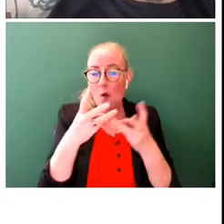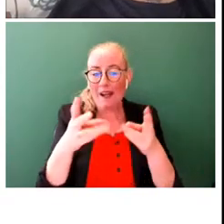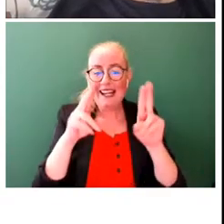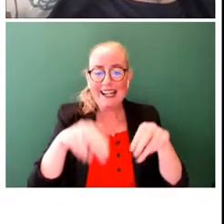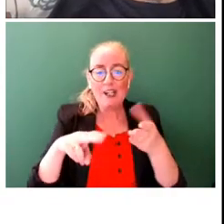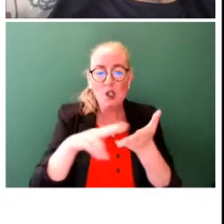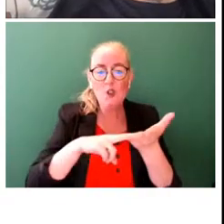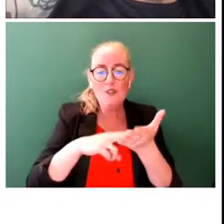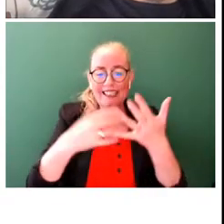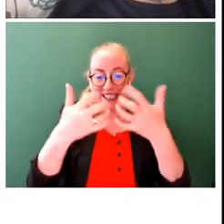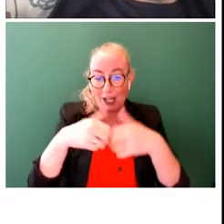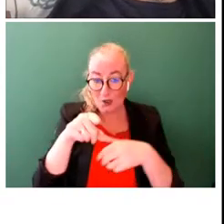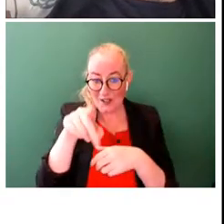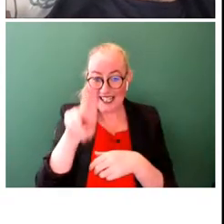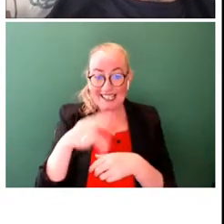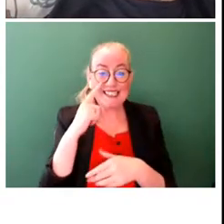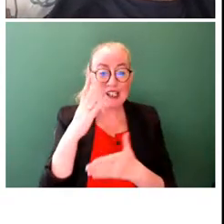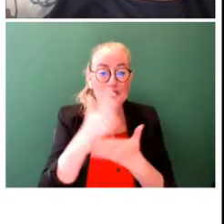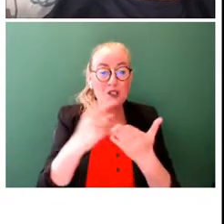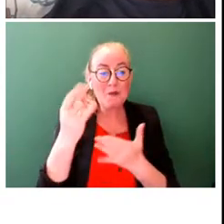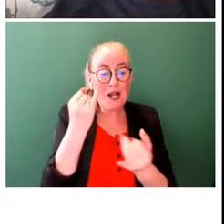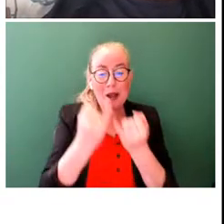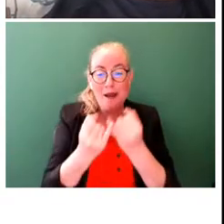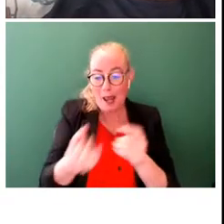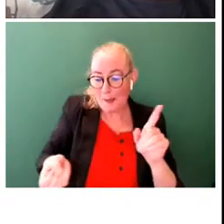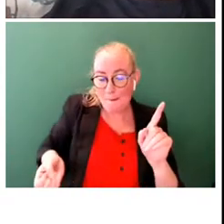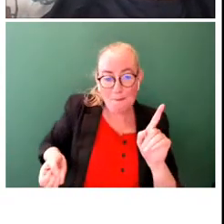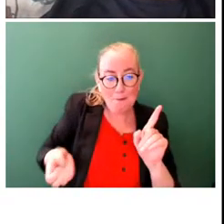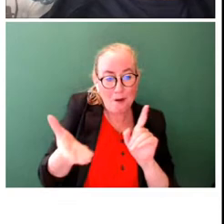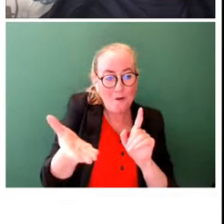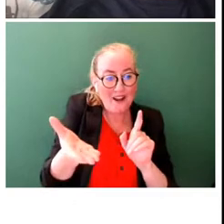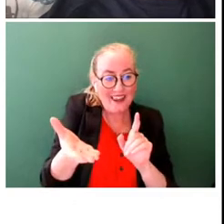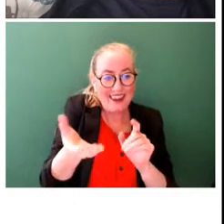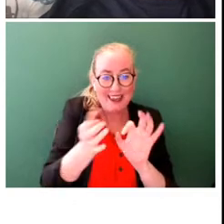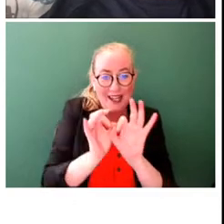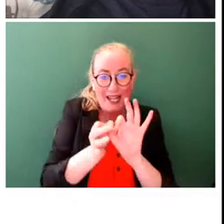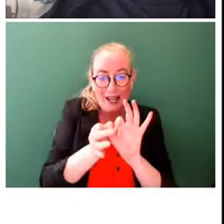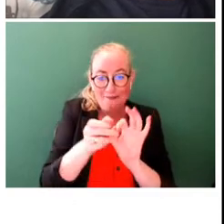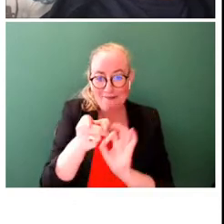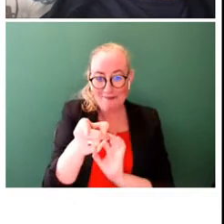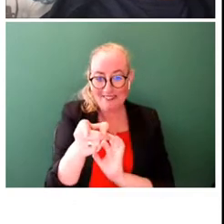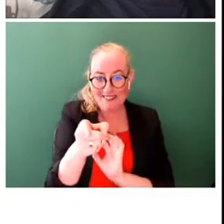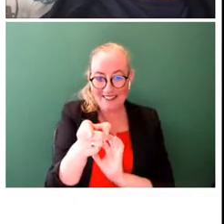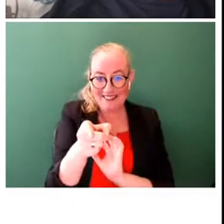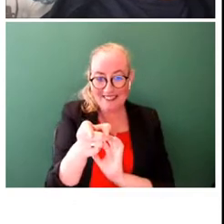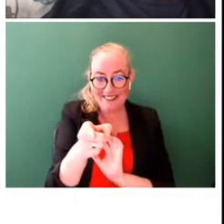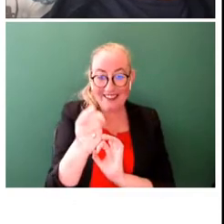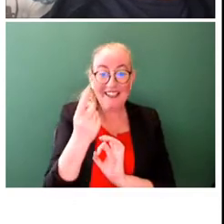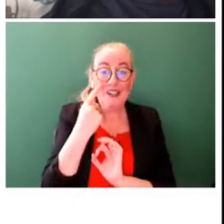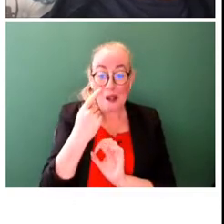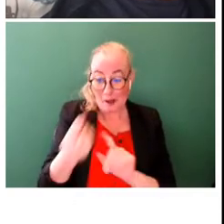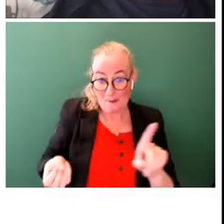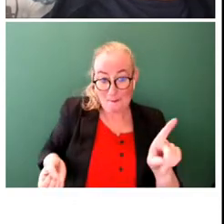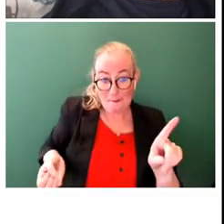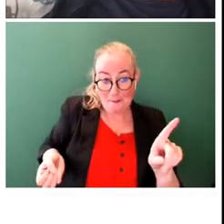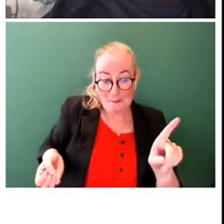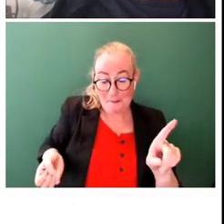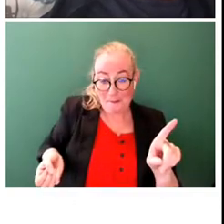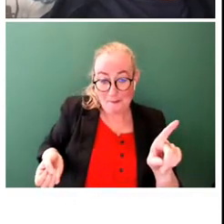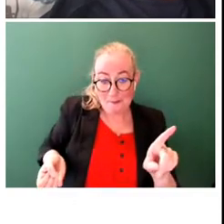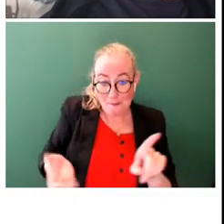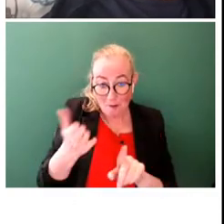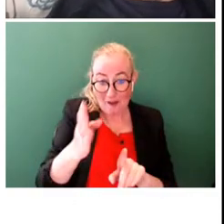And here we see somebody playing a bowling game. You can see she's bowling it down the